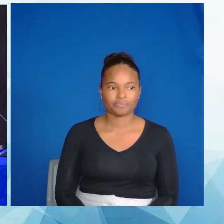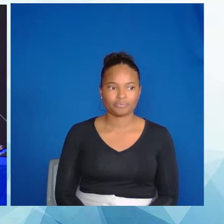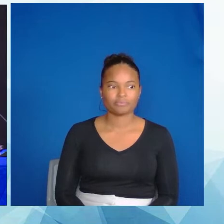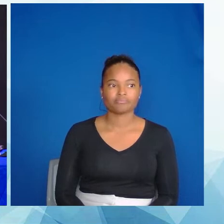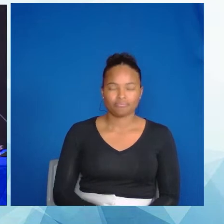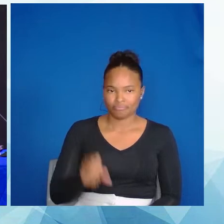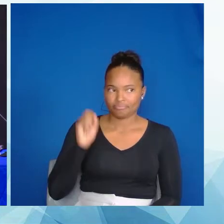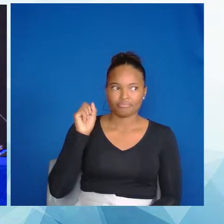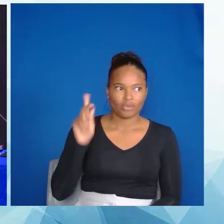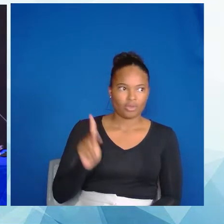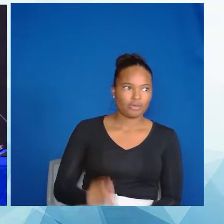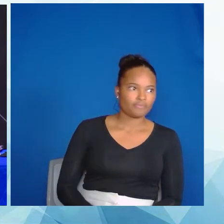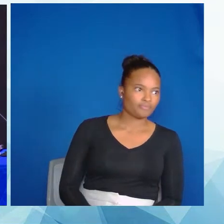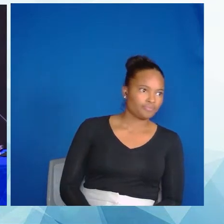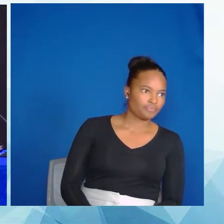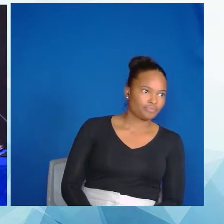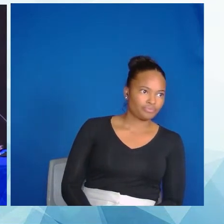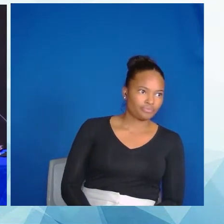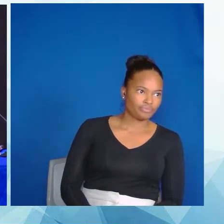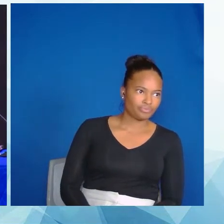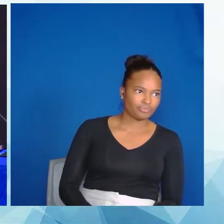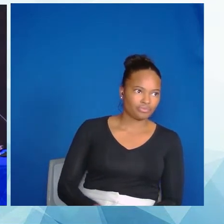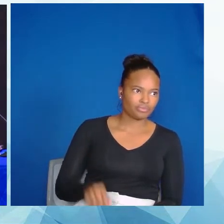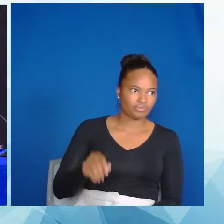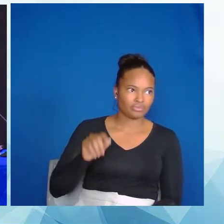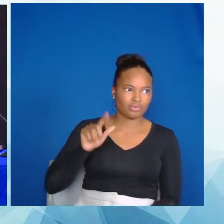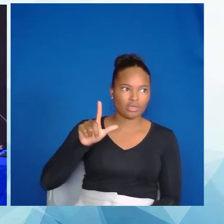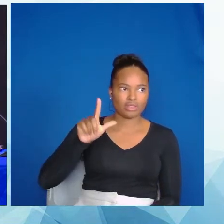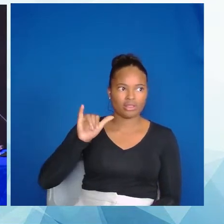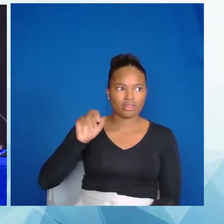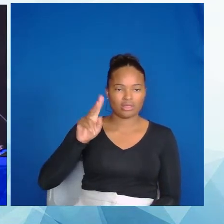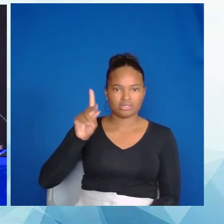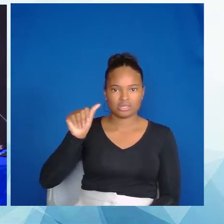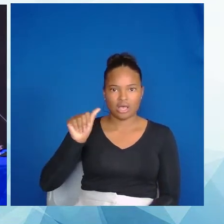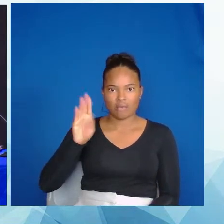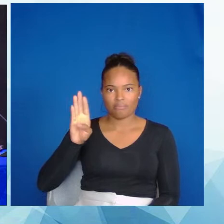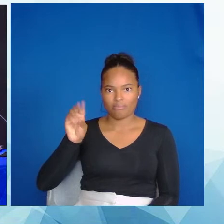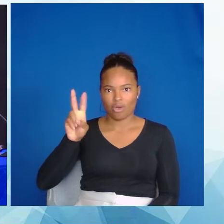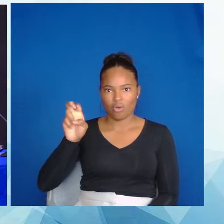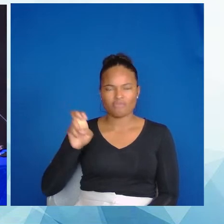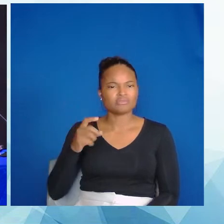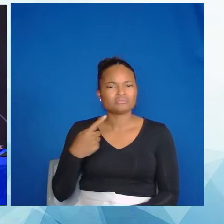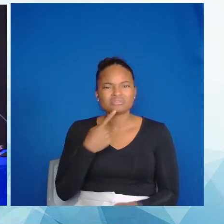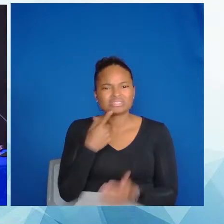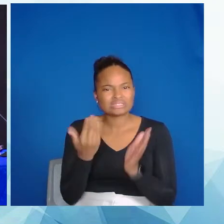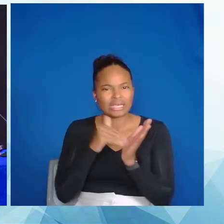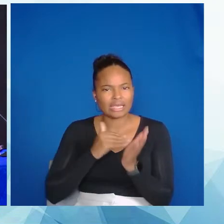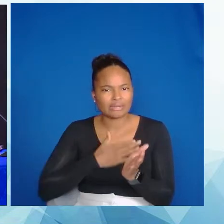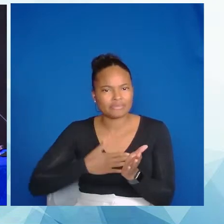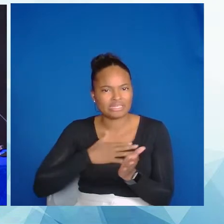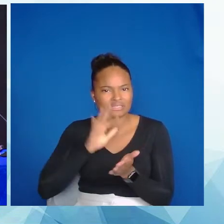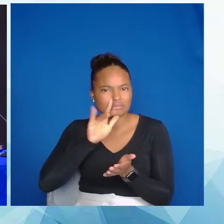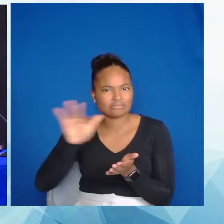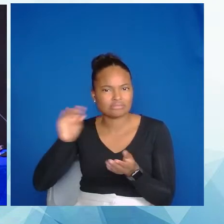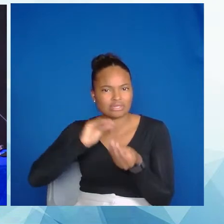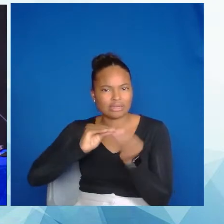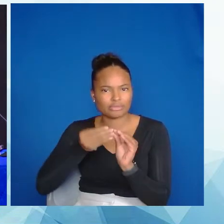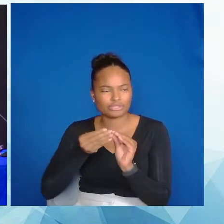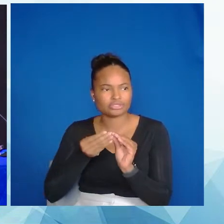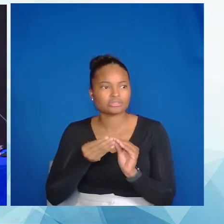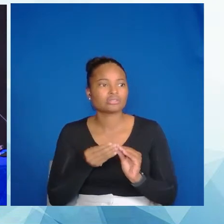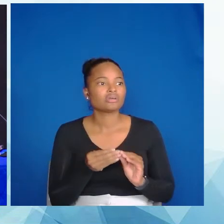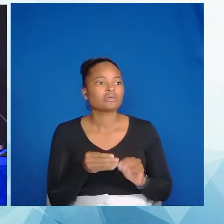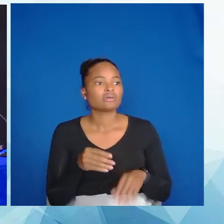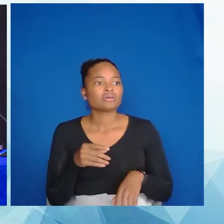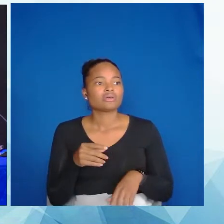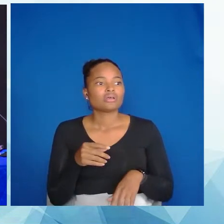Okay. So can you please repeat that? Sure. That's just the agenda item. I would